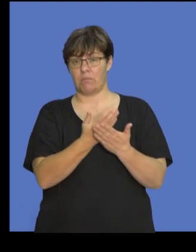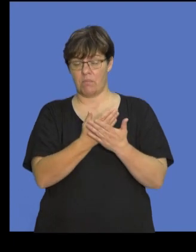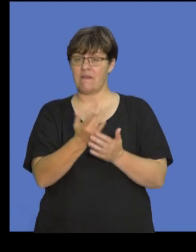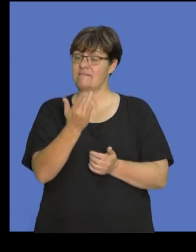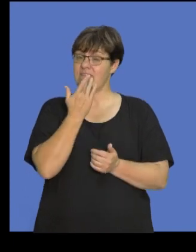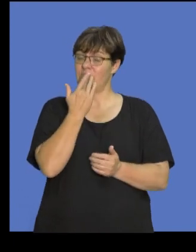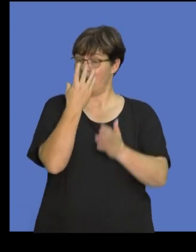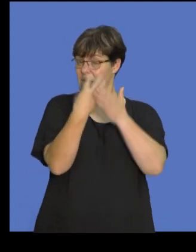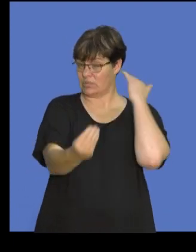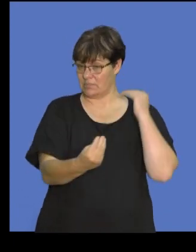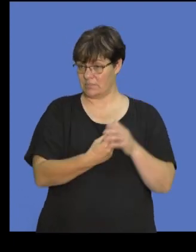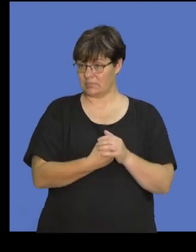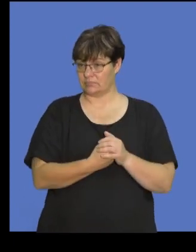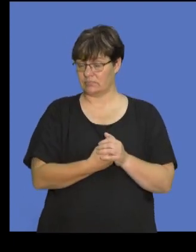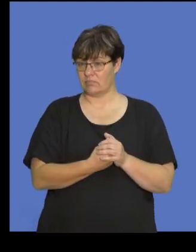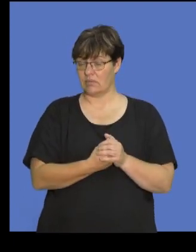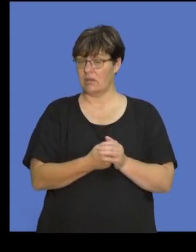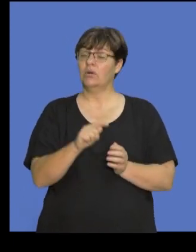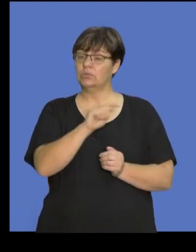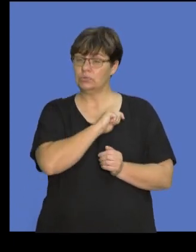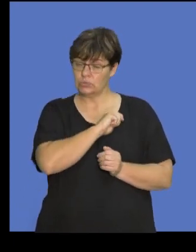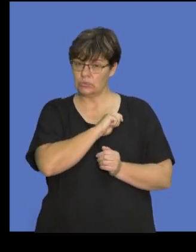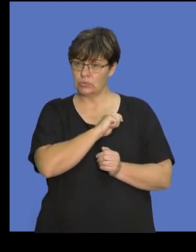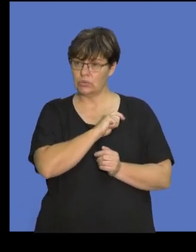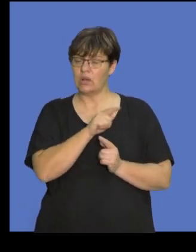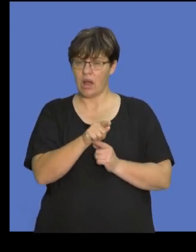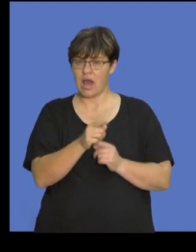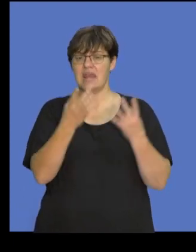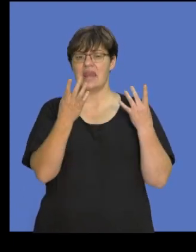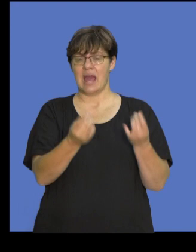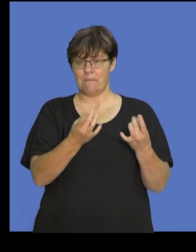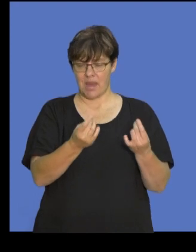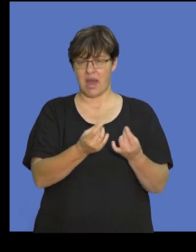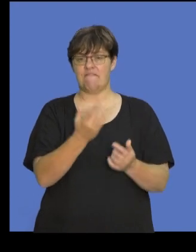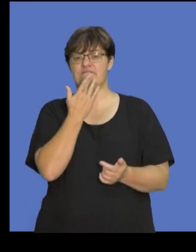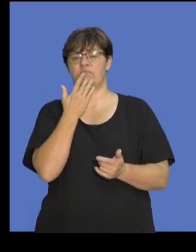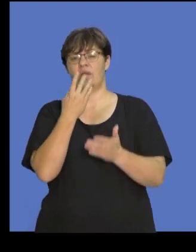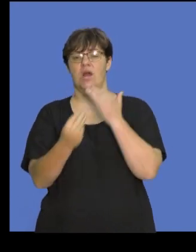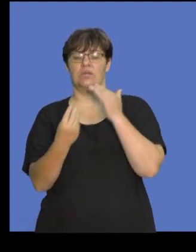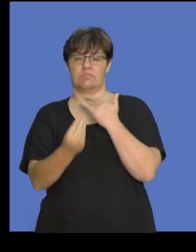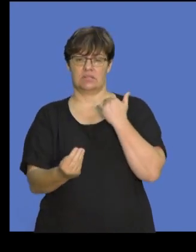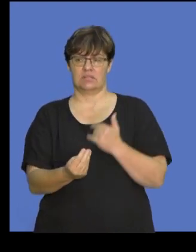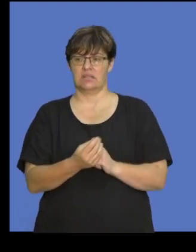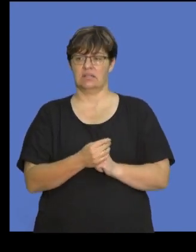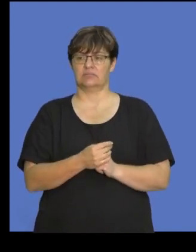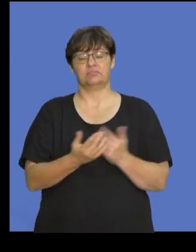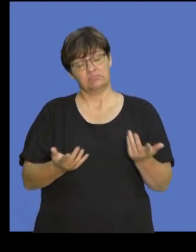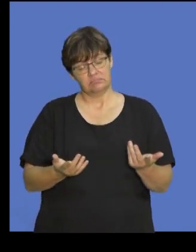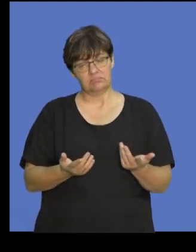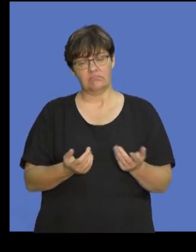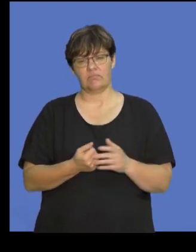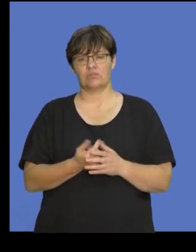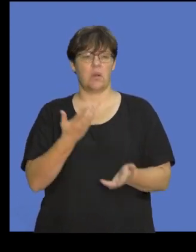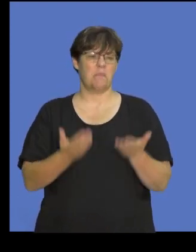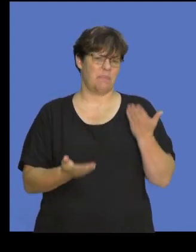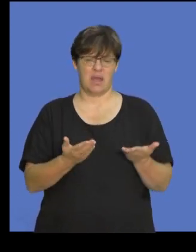the probability of a favorable outcome is actually defined as follows. It's the number of favorable outcomes